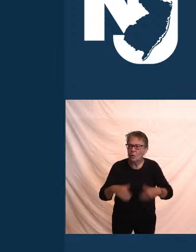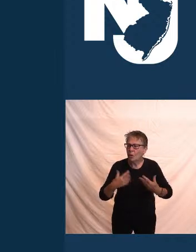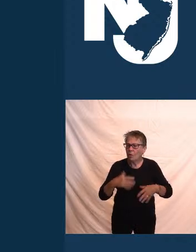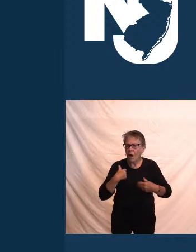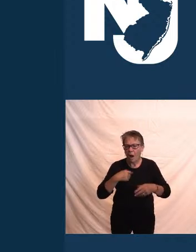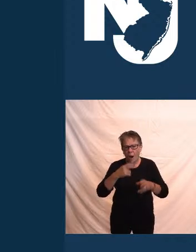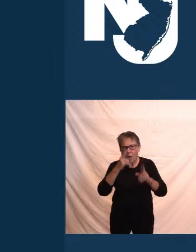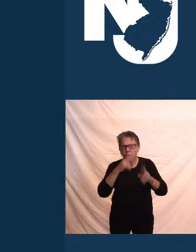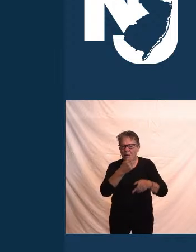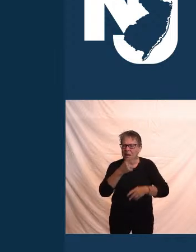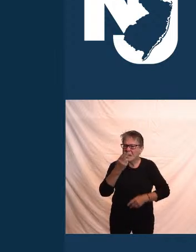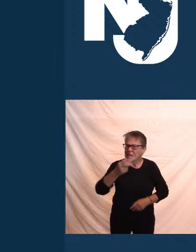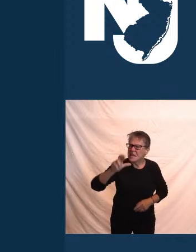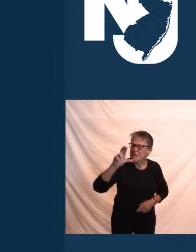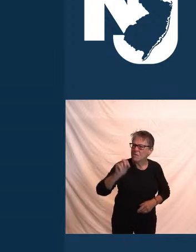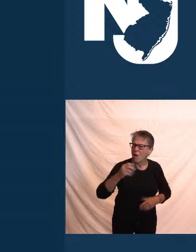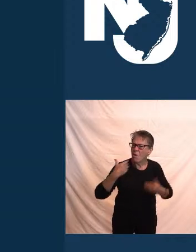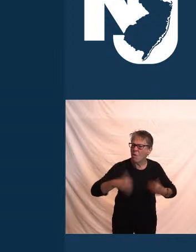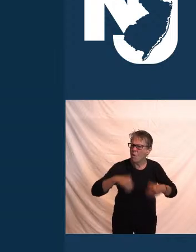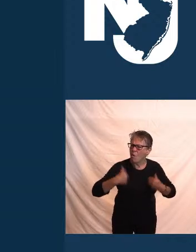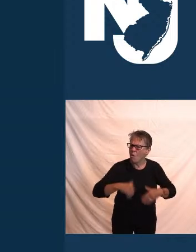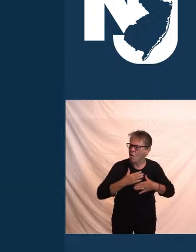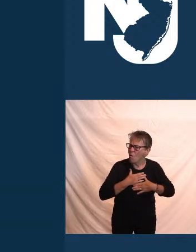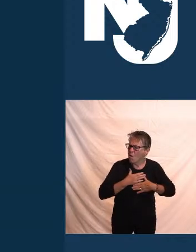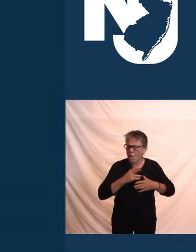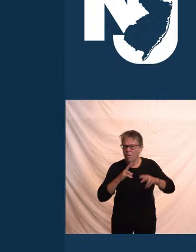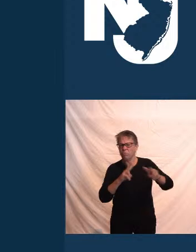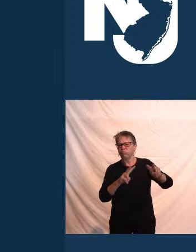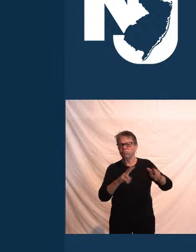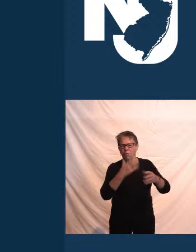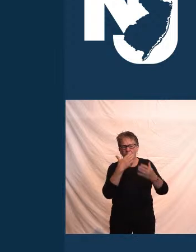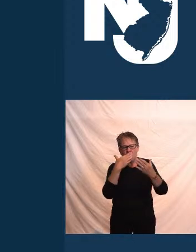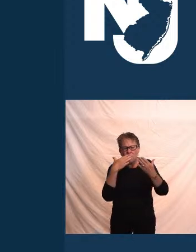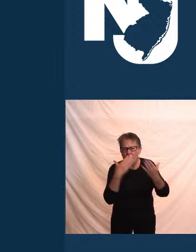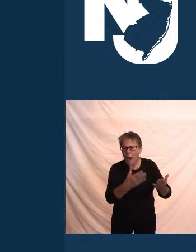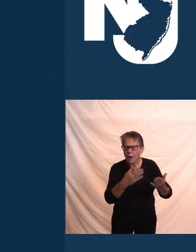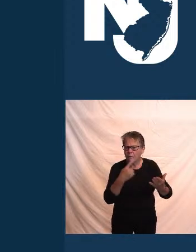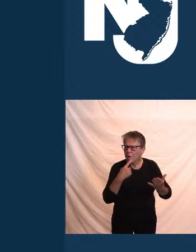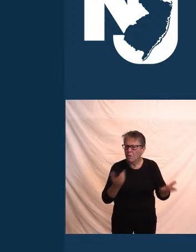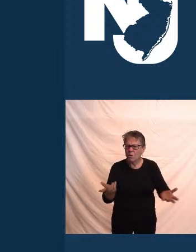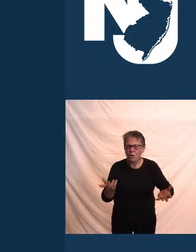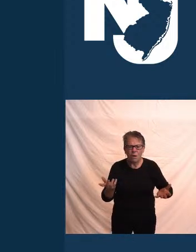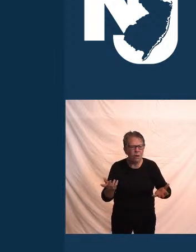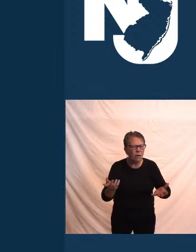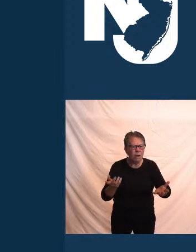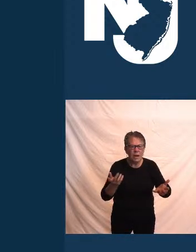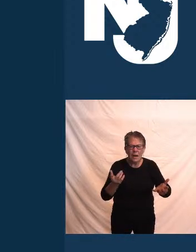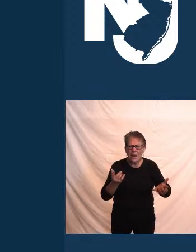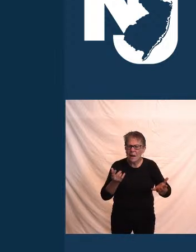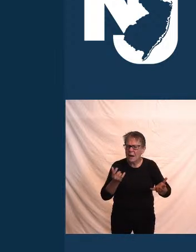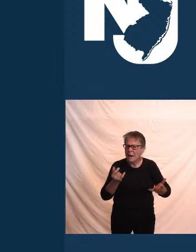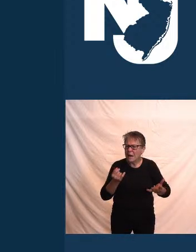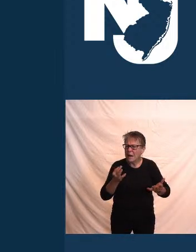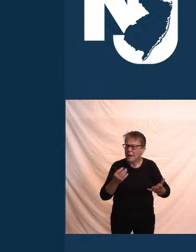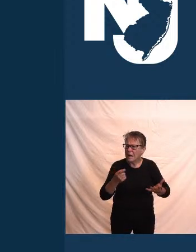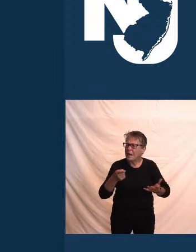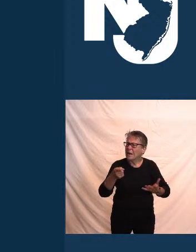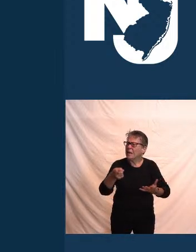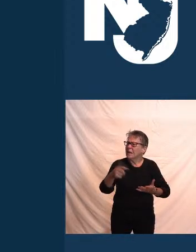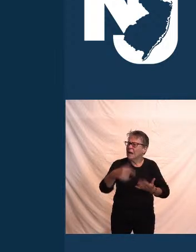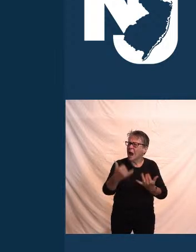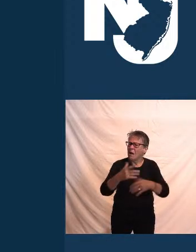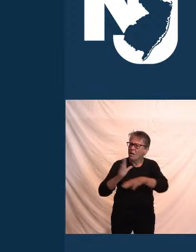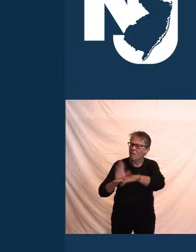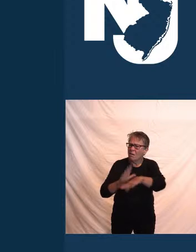our beaches are now largely unpatrolled by lifeguards. So please take all precautions before heading into